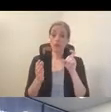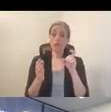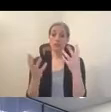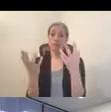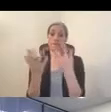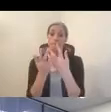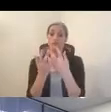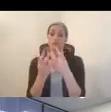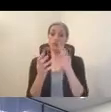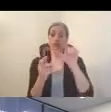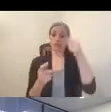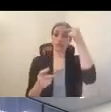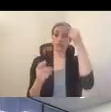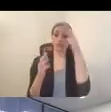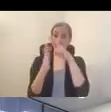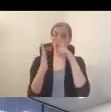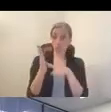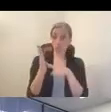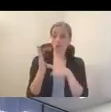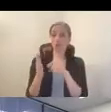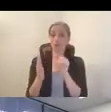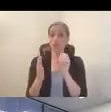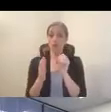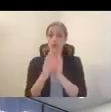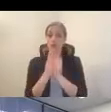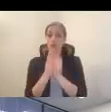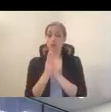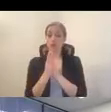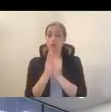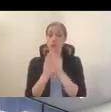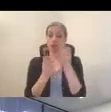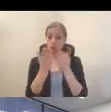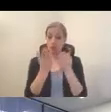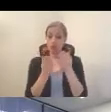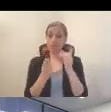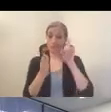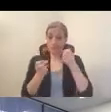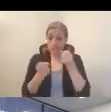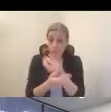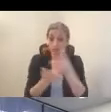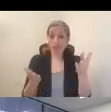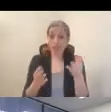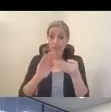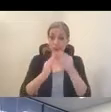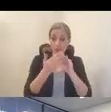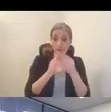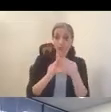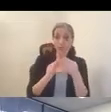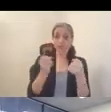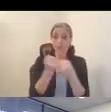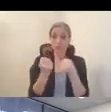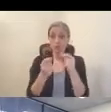federal rules. So the services must be provided in the community. They must support choice